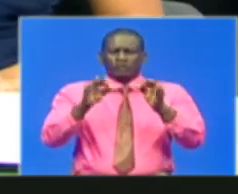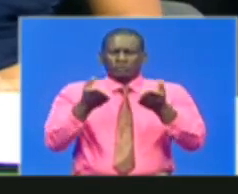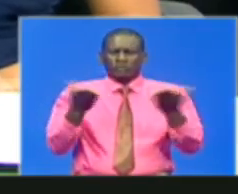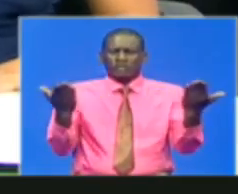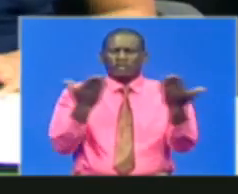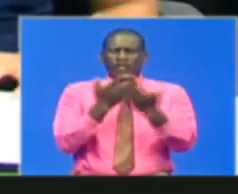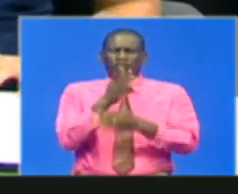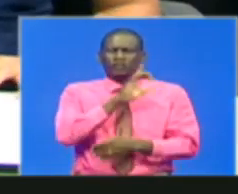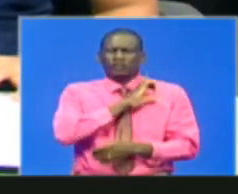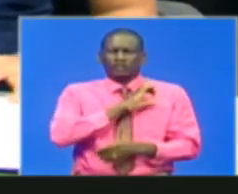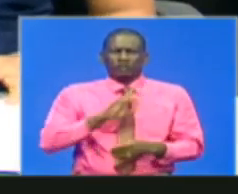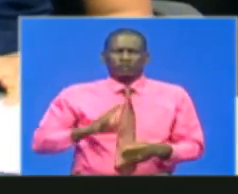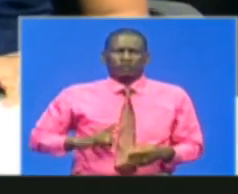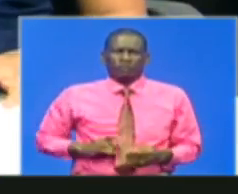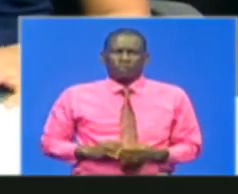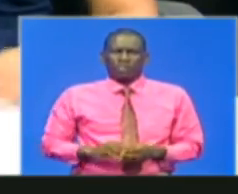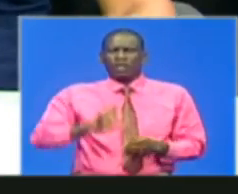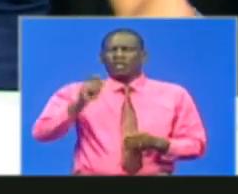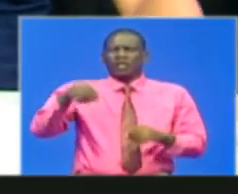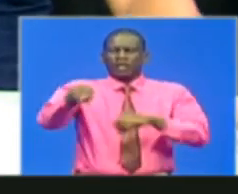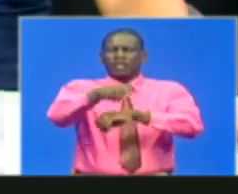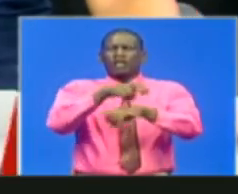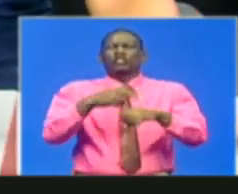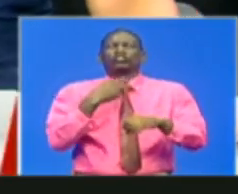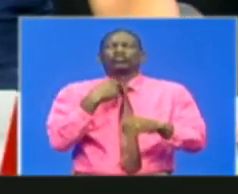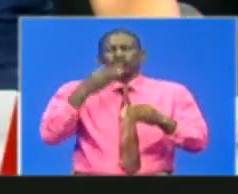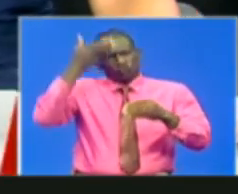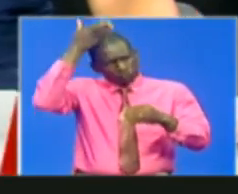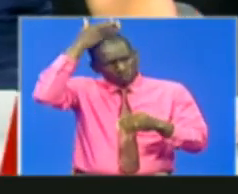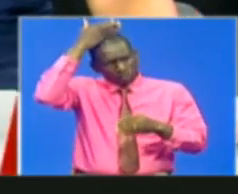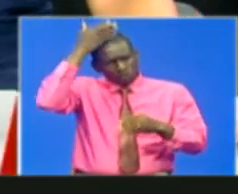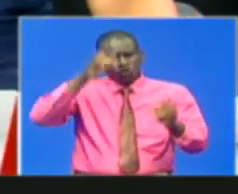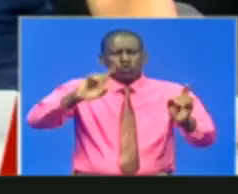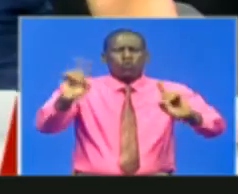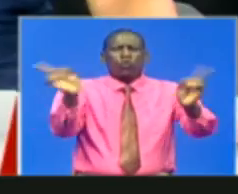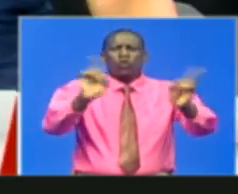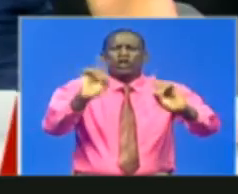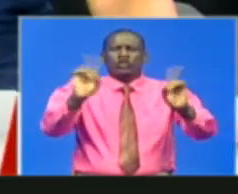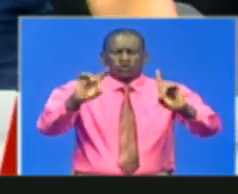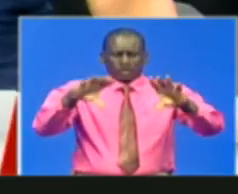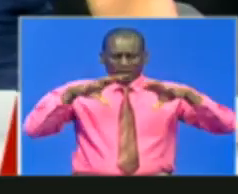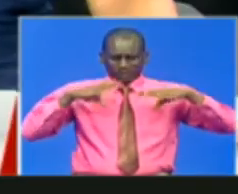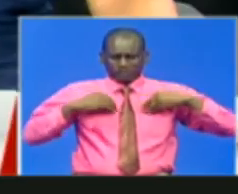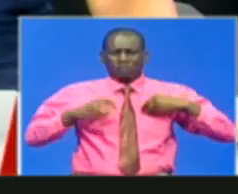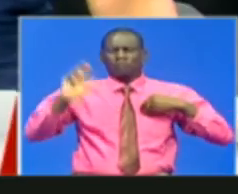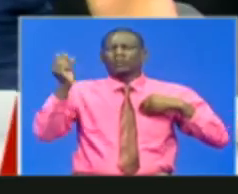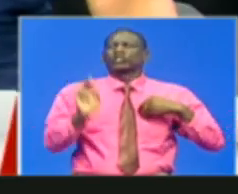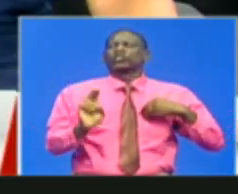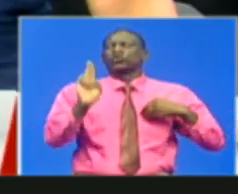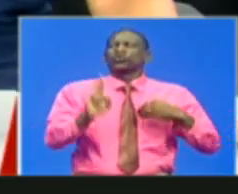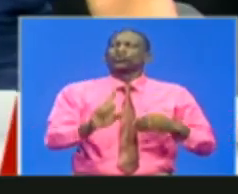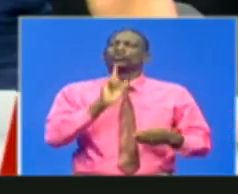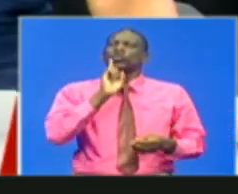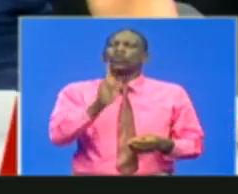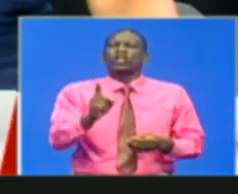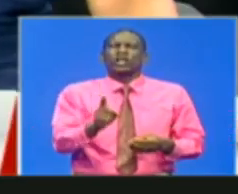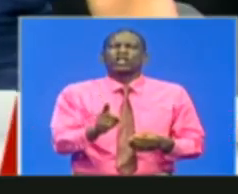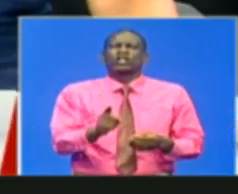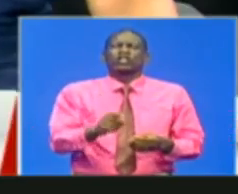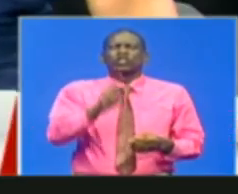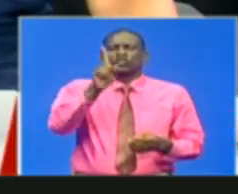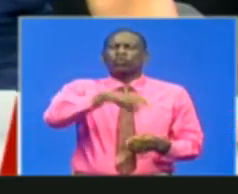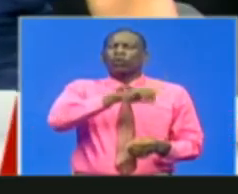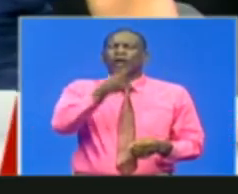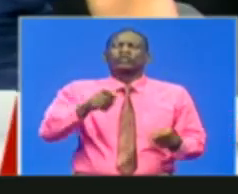David Agondoa. The Kenya National Union of Nurses will not bow to President Uhuru Kenyatta's directive to call off